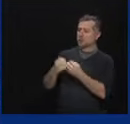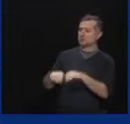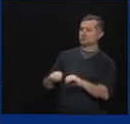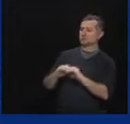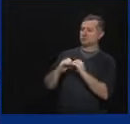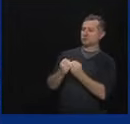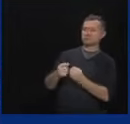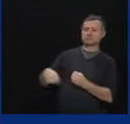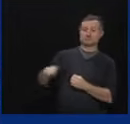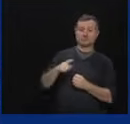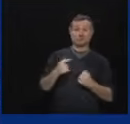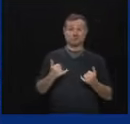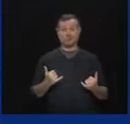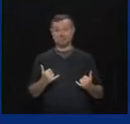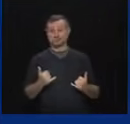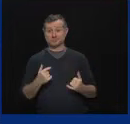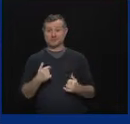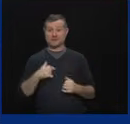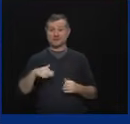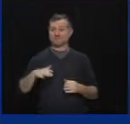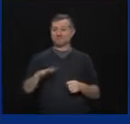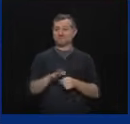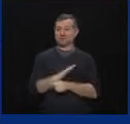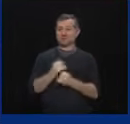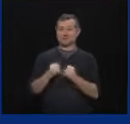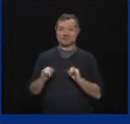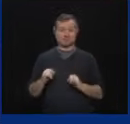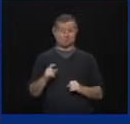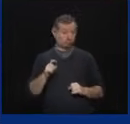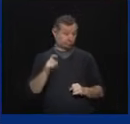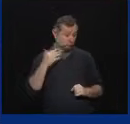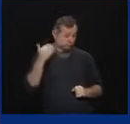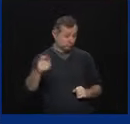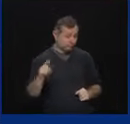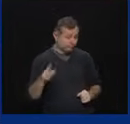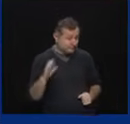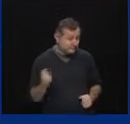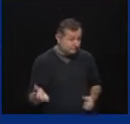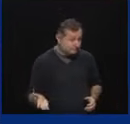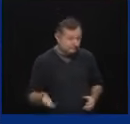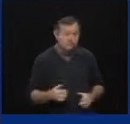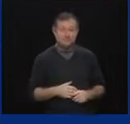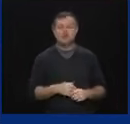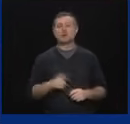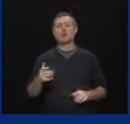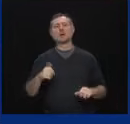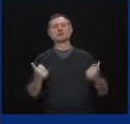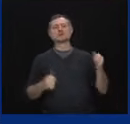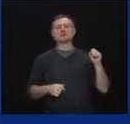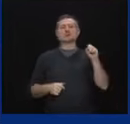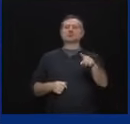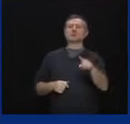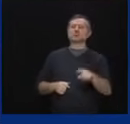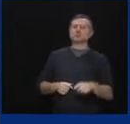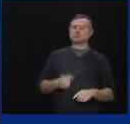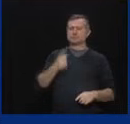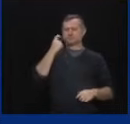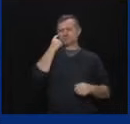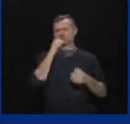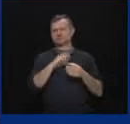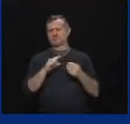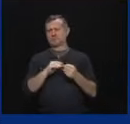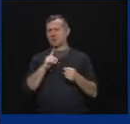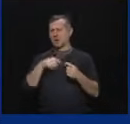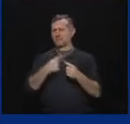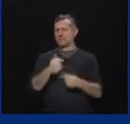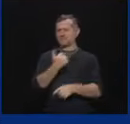independent organization. Governor, there's been some, you've talked a lot of it just now about vaccinations. There's some